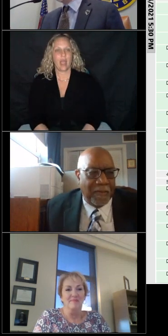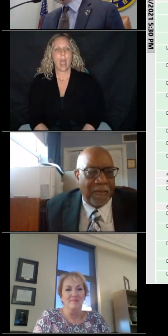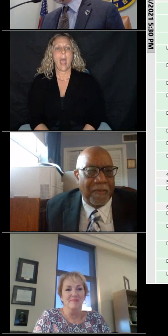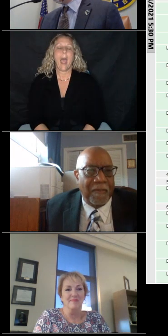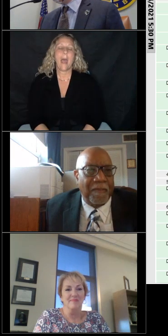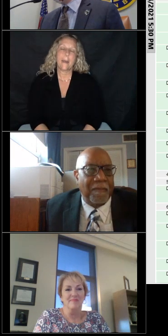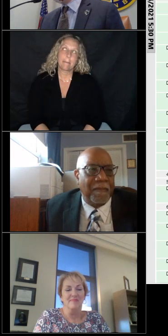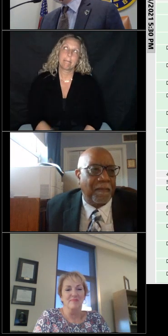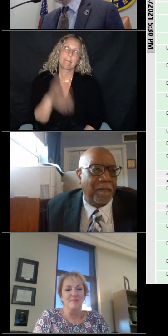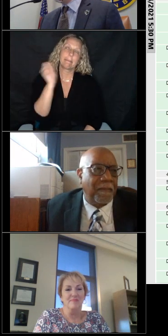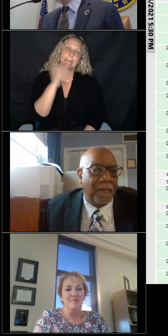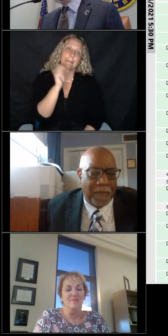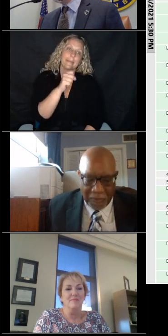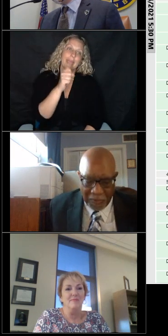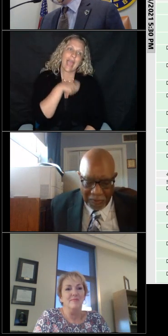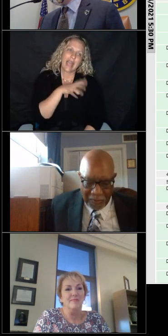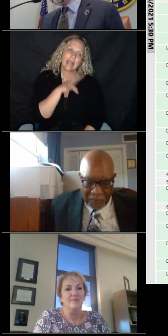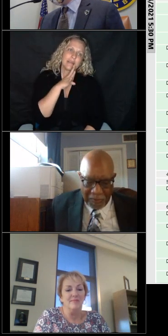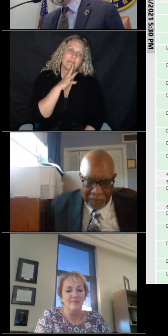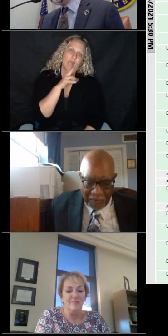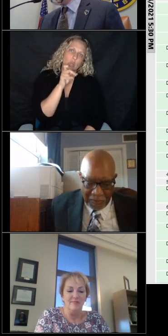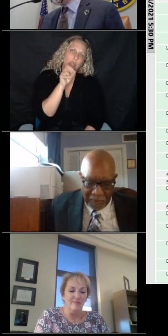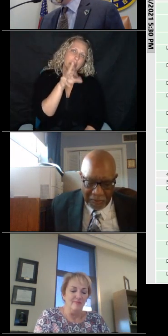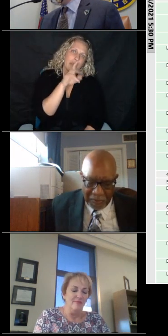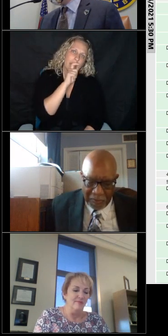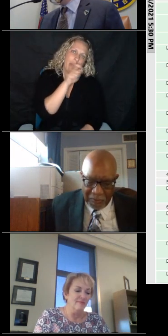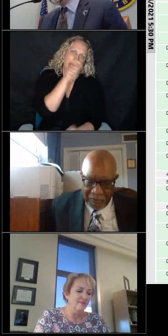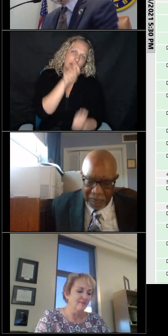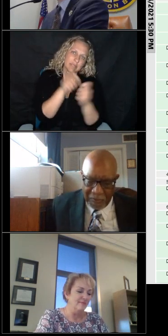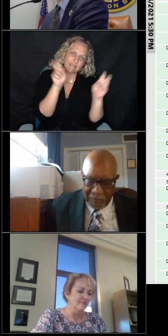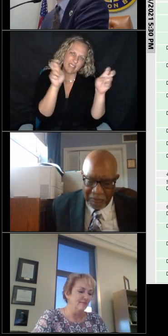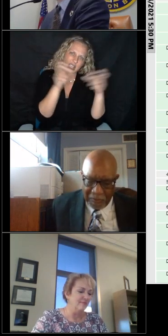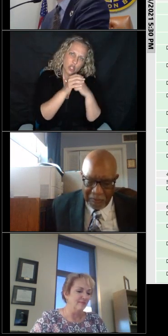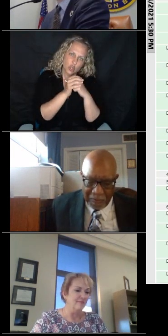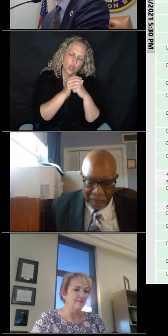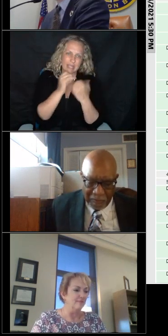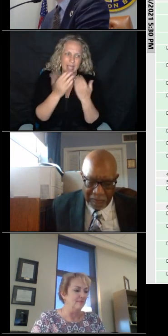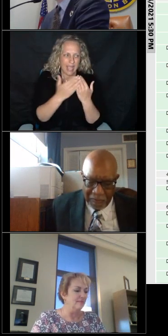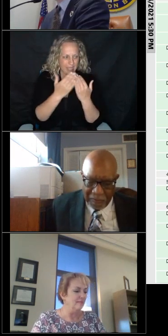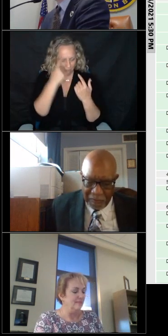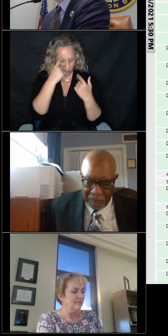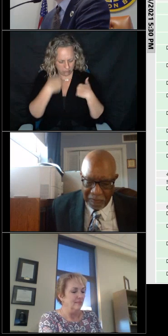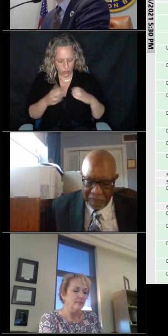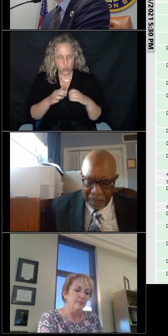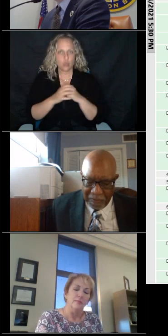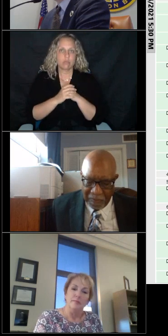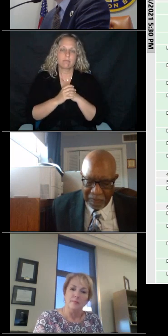Yeah, I already spoke with the mayor about this particular issue. This is not an easy thing for me to do.